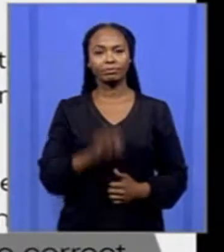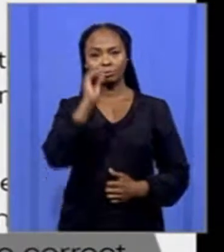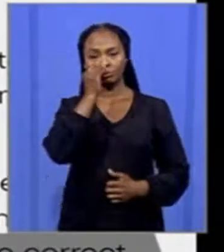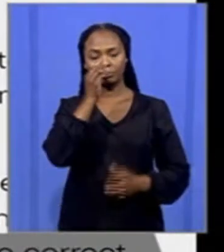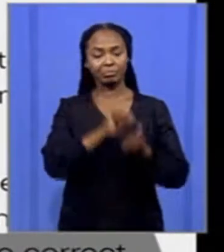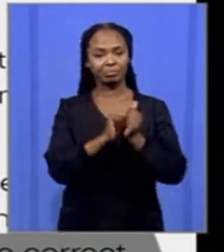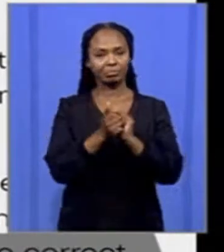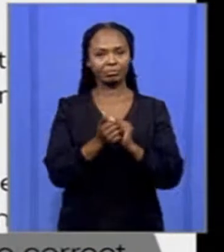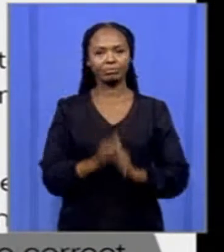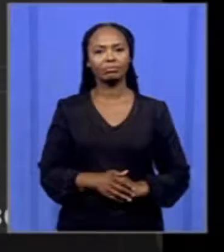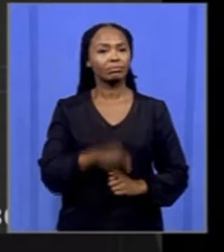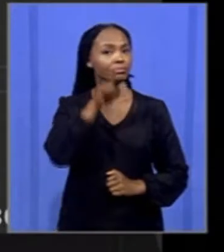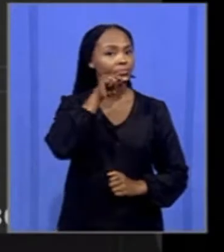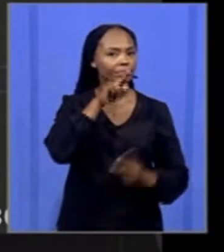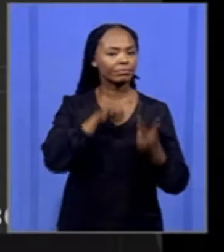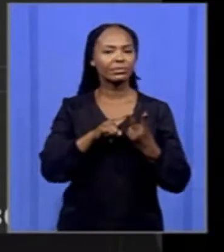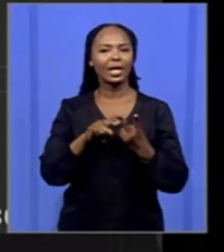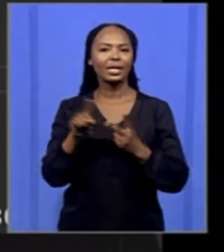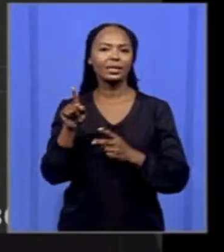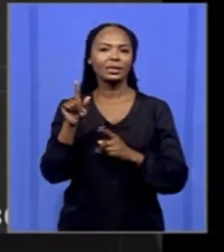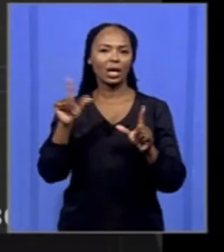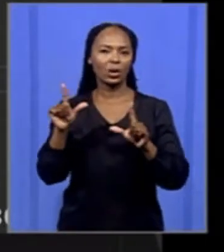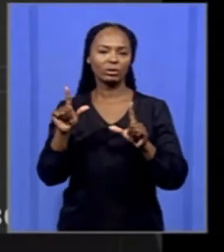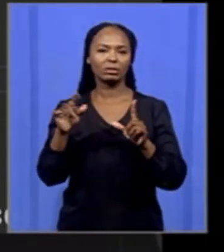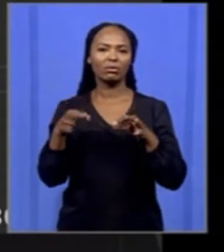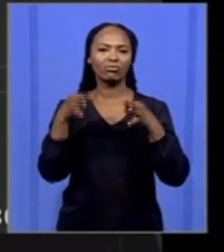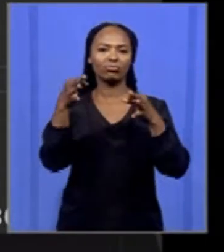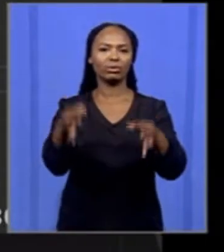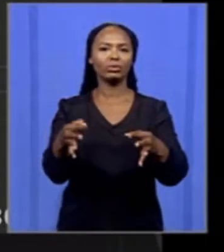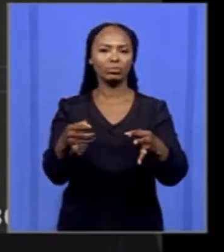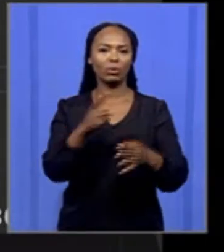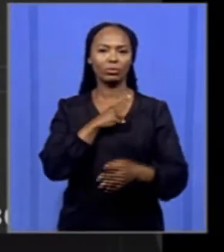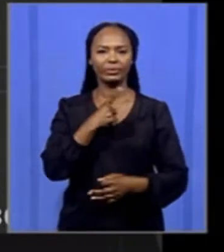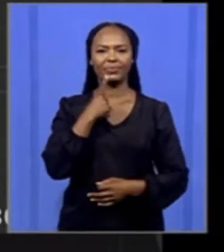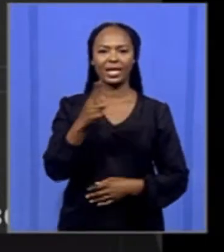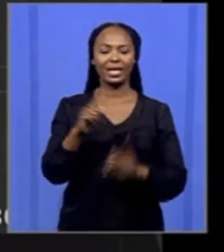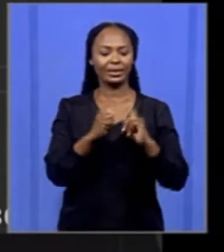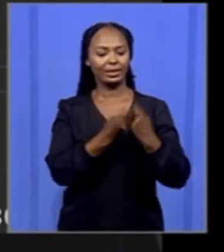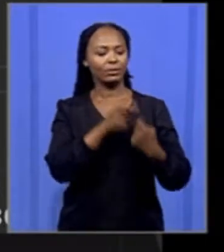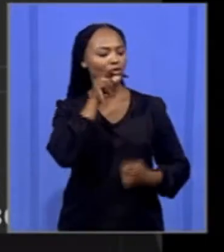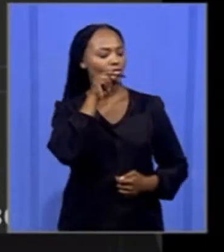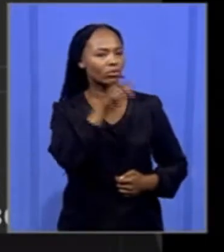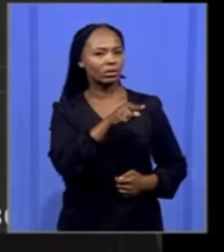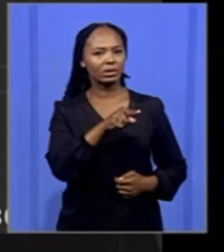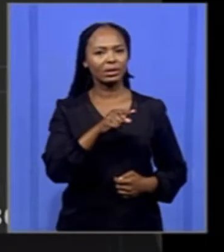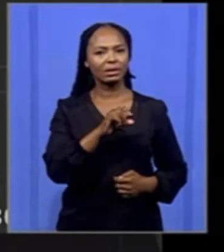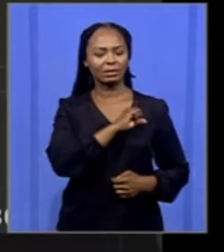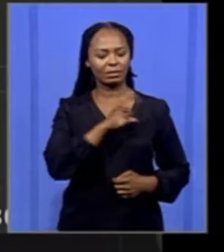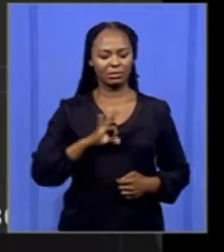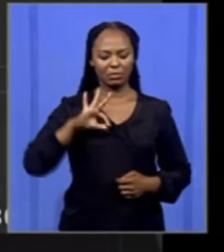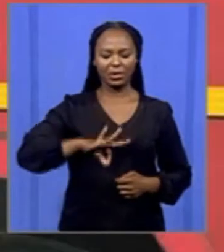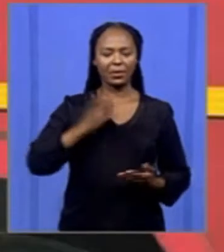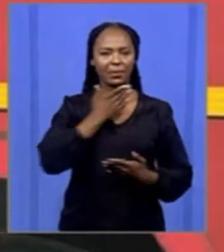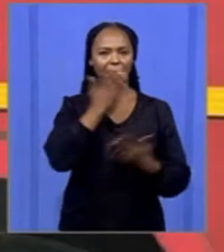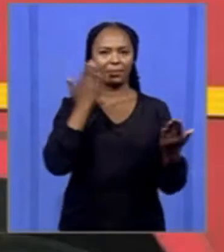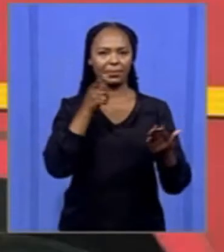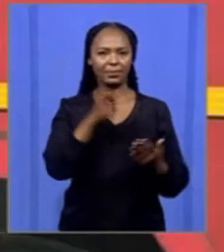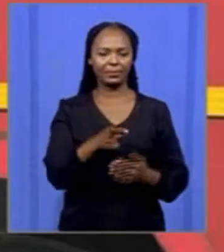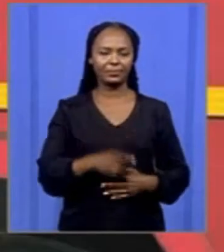Papadi ya Swallows le Sundowns e šutišitšwe ka baka la seo go dumelwago e le mathata a ditefelo tša megolo